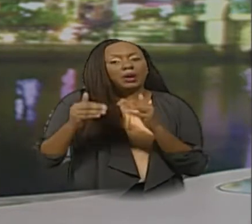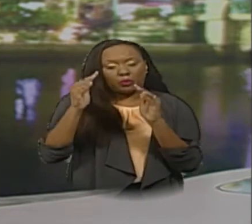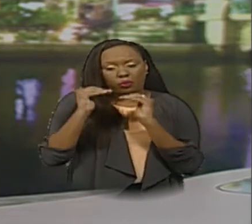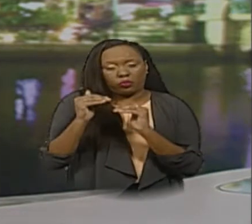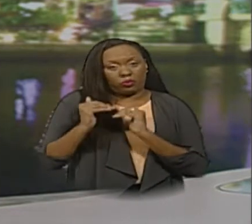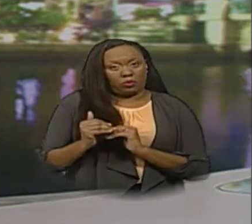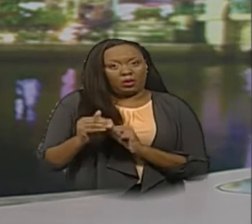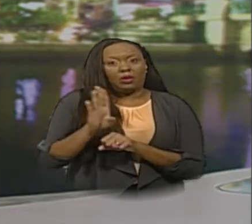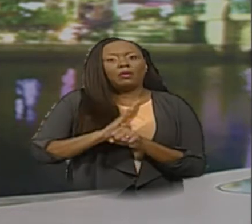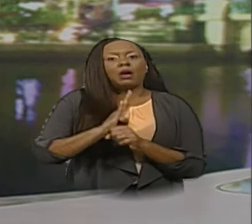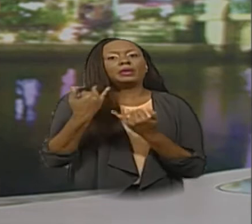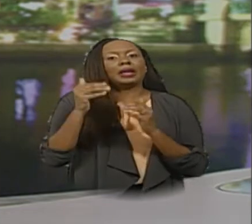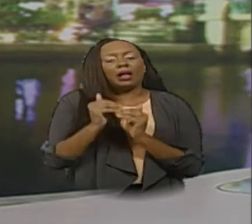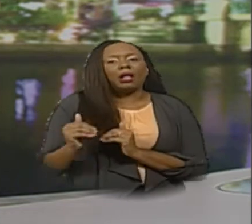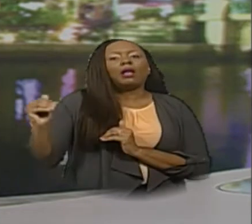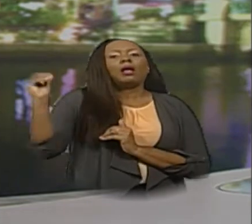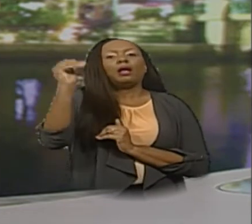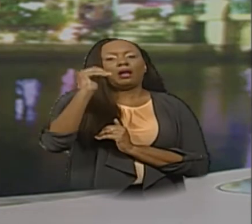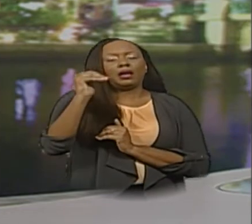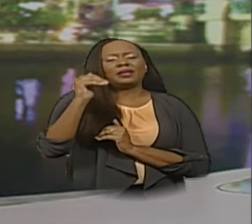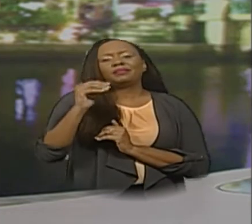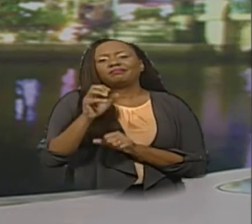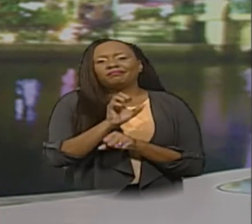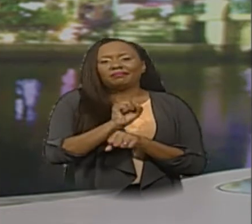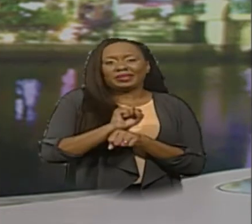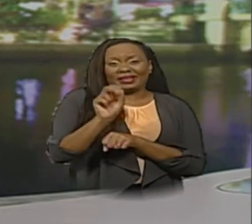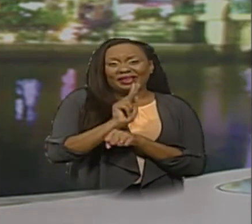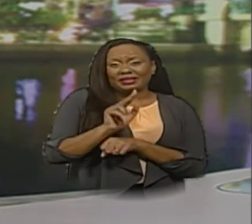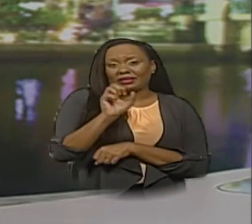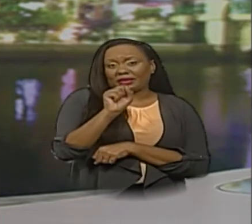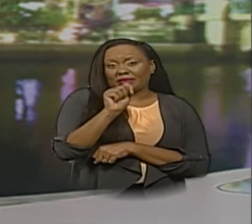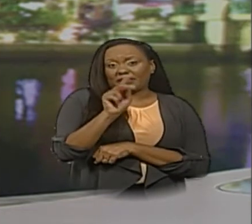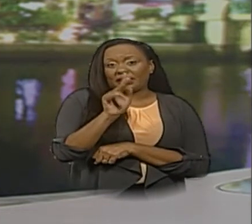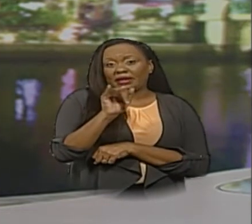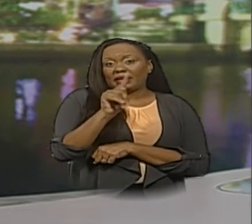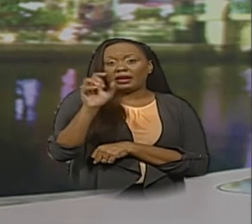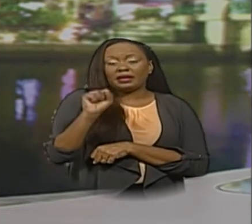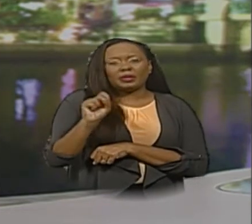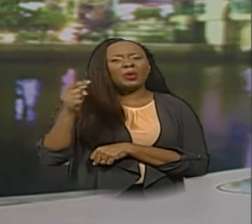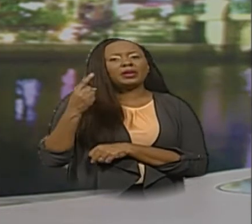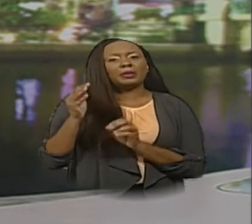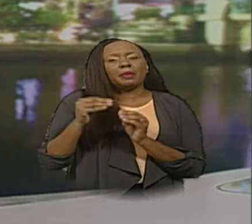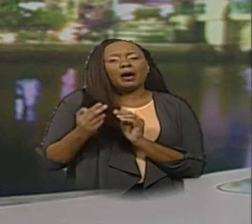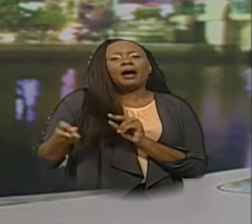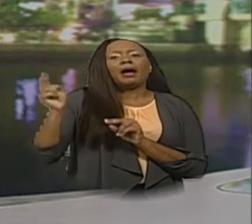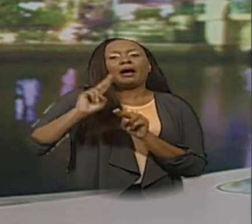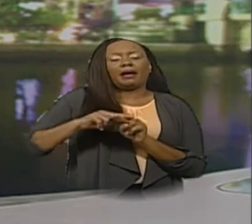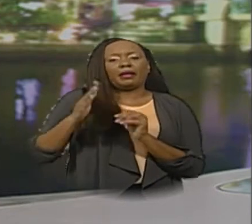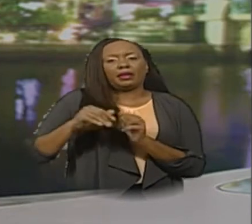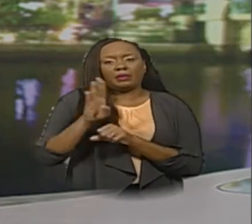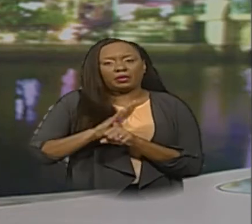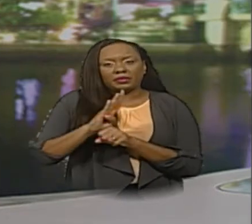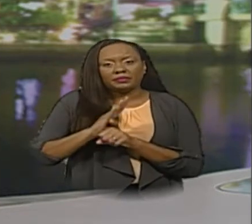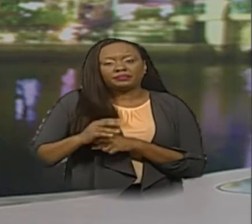island places high in the ranking. Only St. Kitts and Nevis outpaced Barbados in the Caribbean. St. Kitts stands 28th out